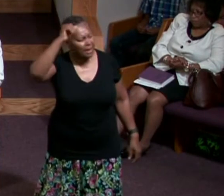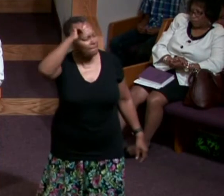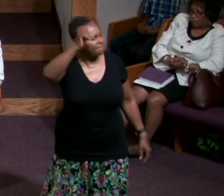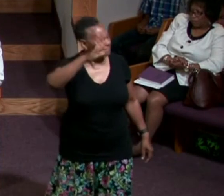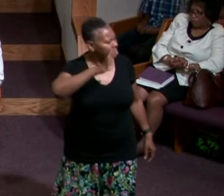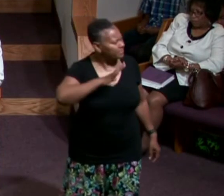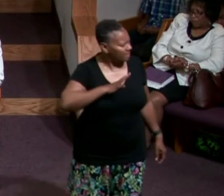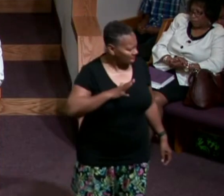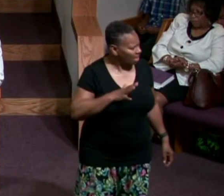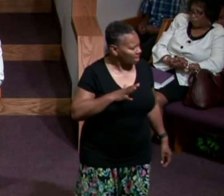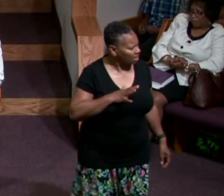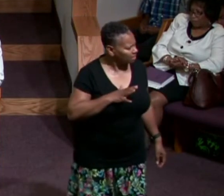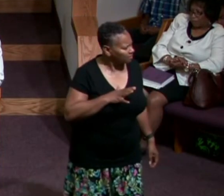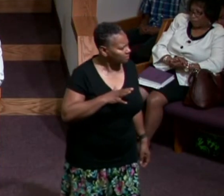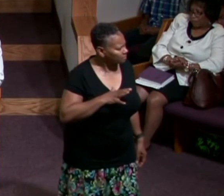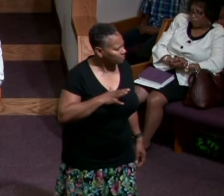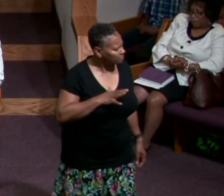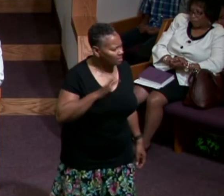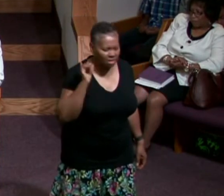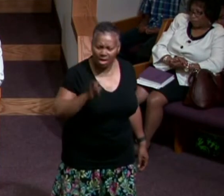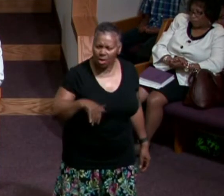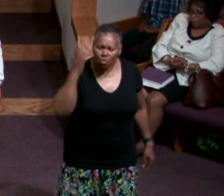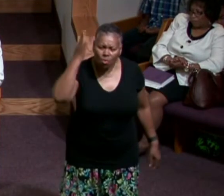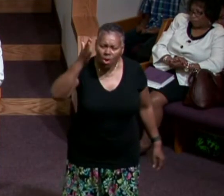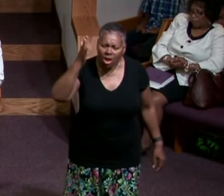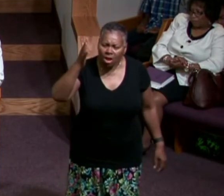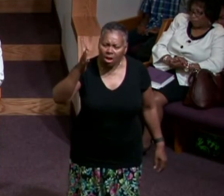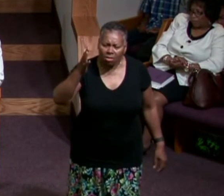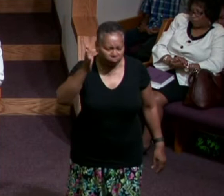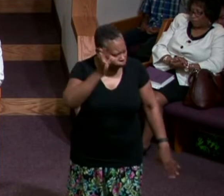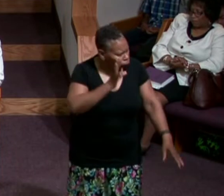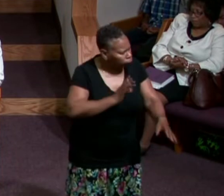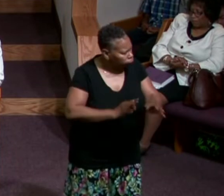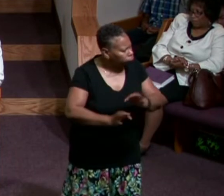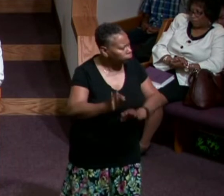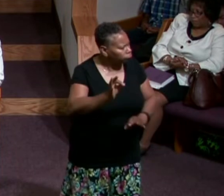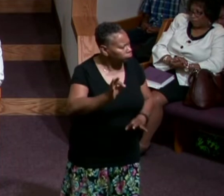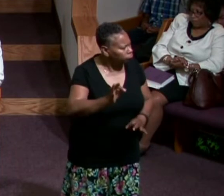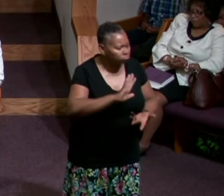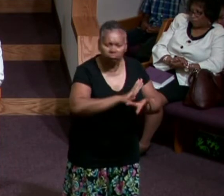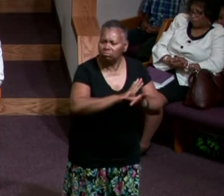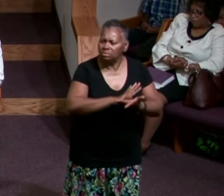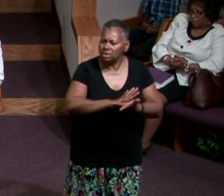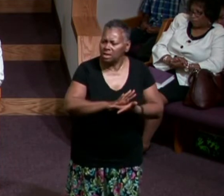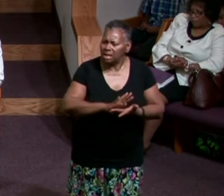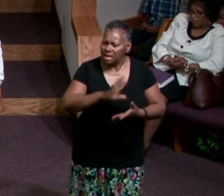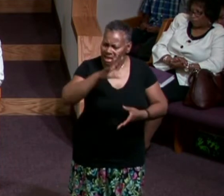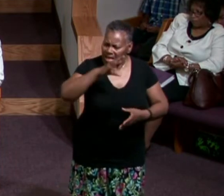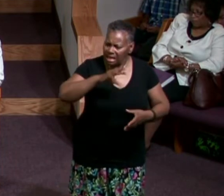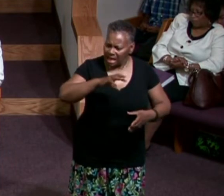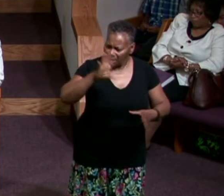men who will step in and be in the lives